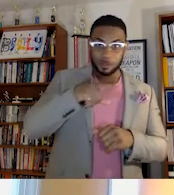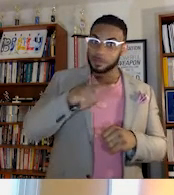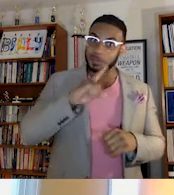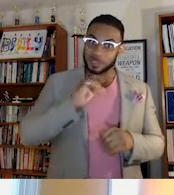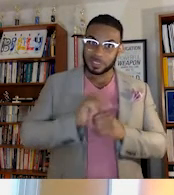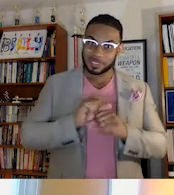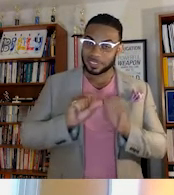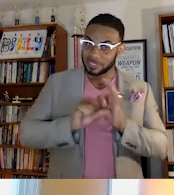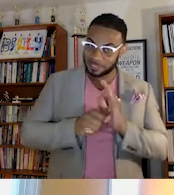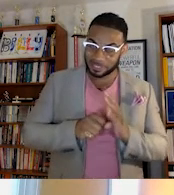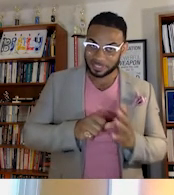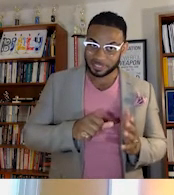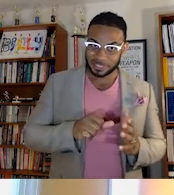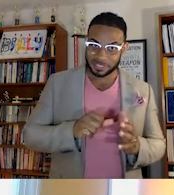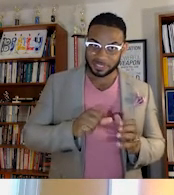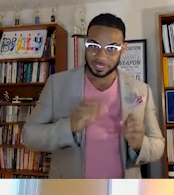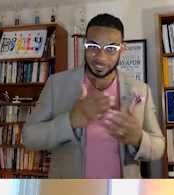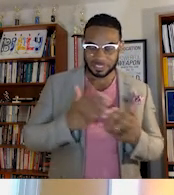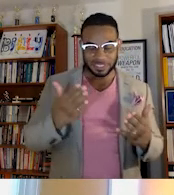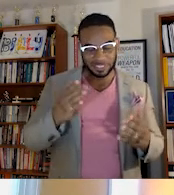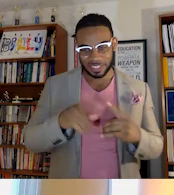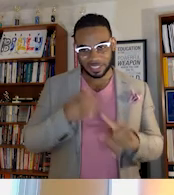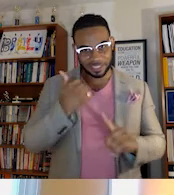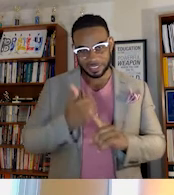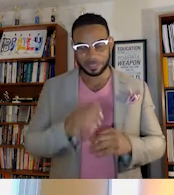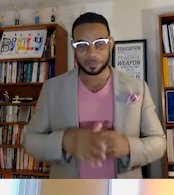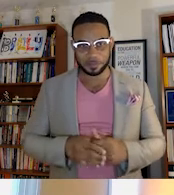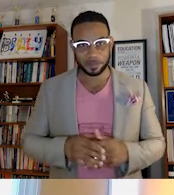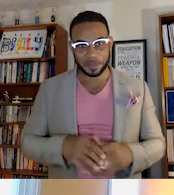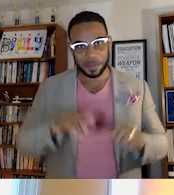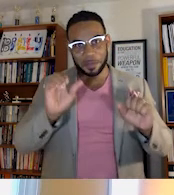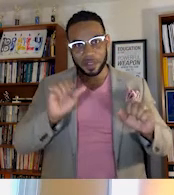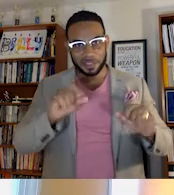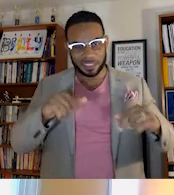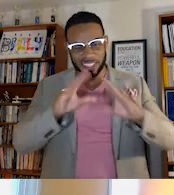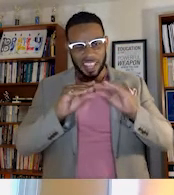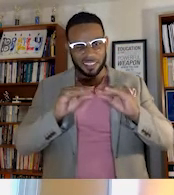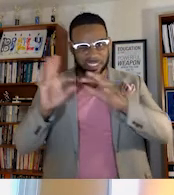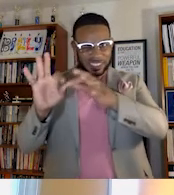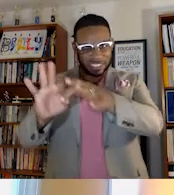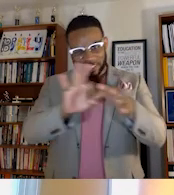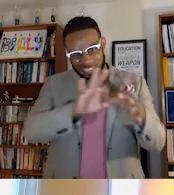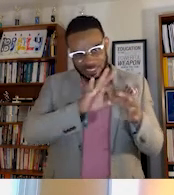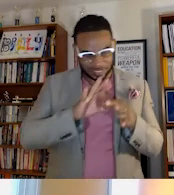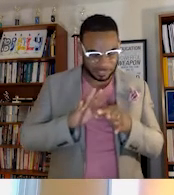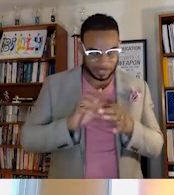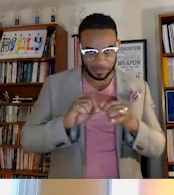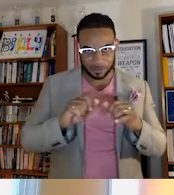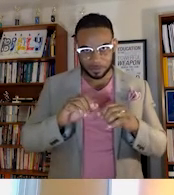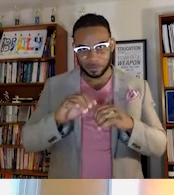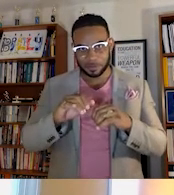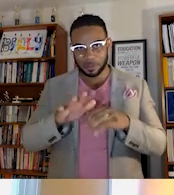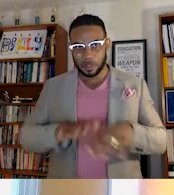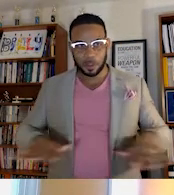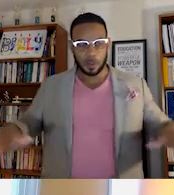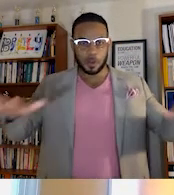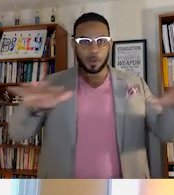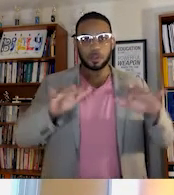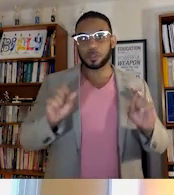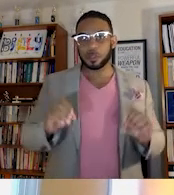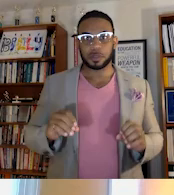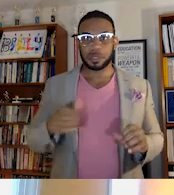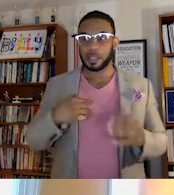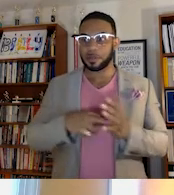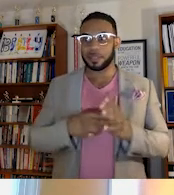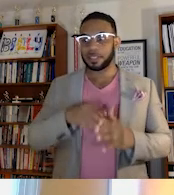pretty much an amazing feat in and of itself, the ability of this conference to bring folks from coast to coast together. So,